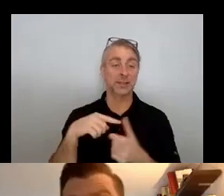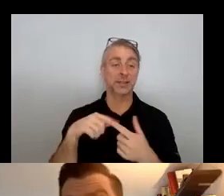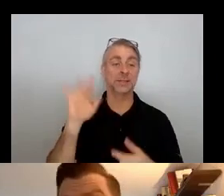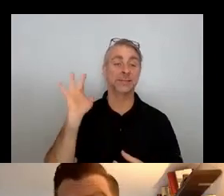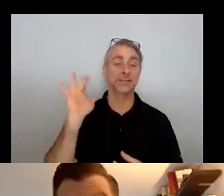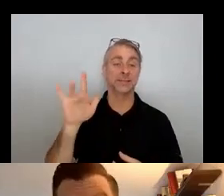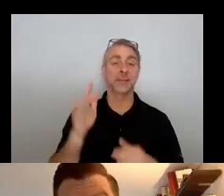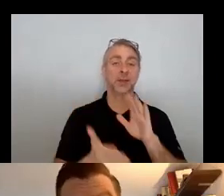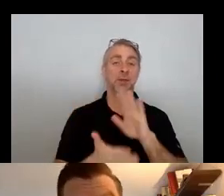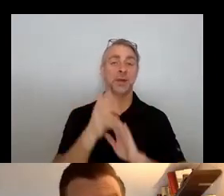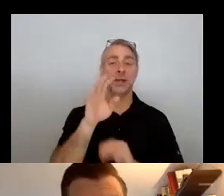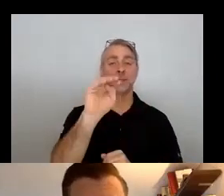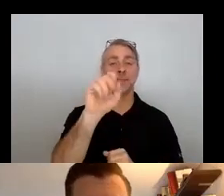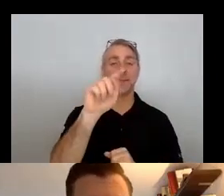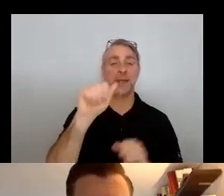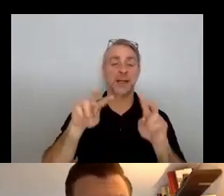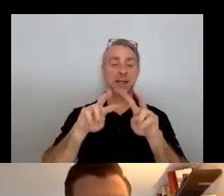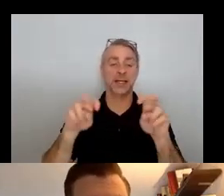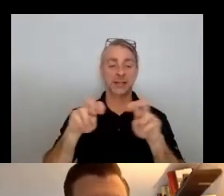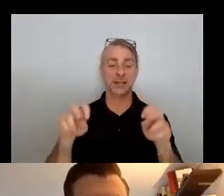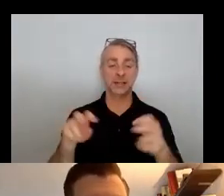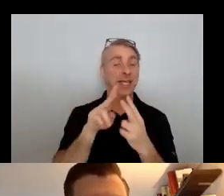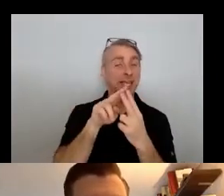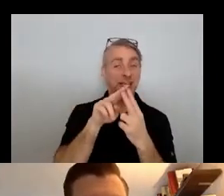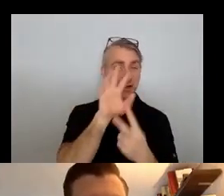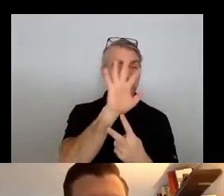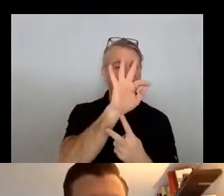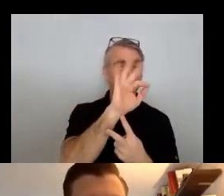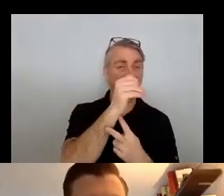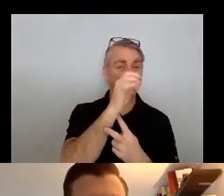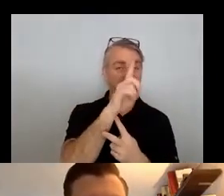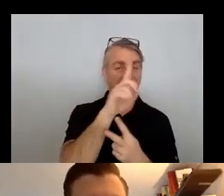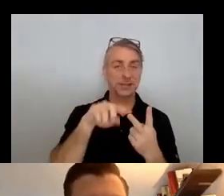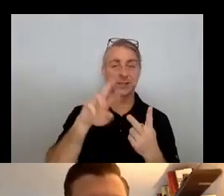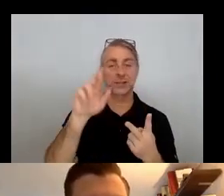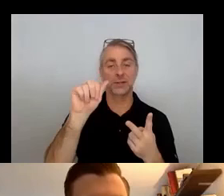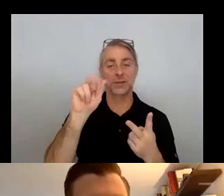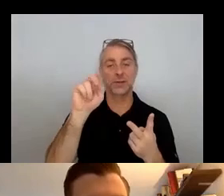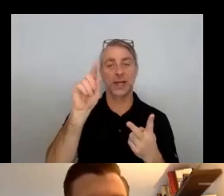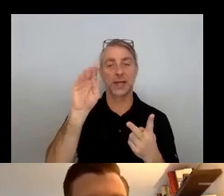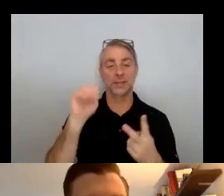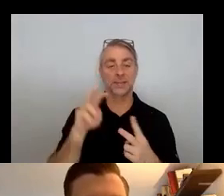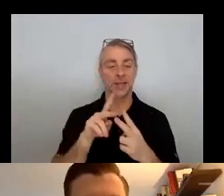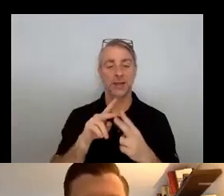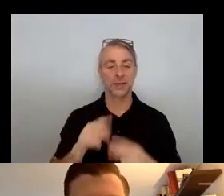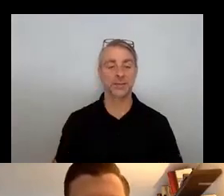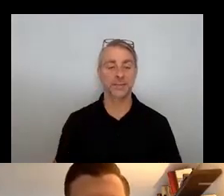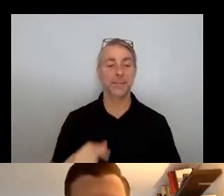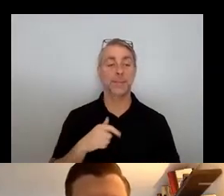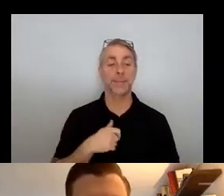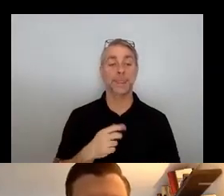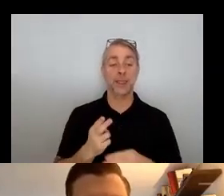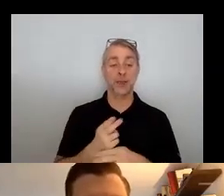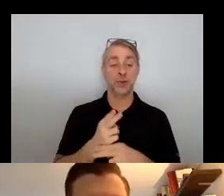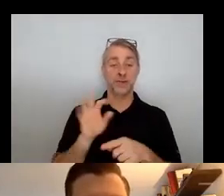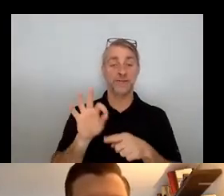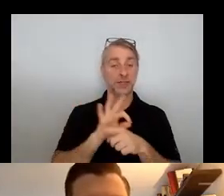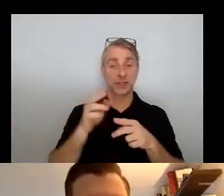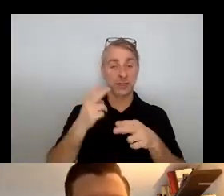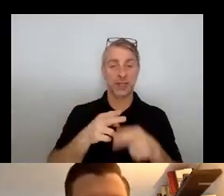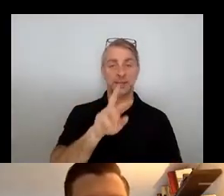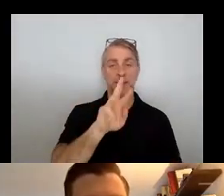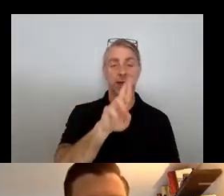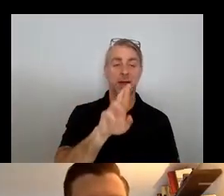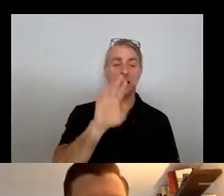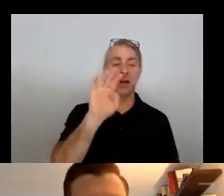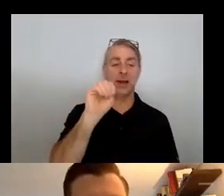meta-analysis, either fixed effects or random effects. So we use the function called RMA, and we identify